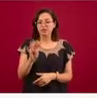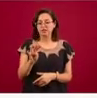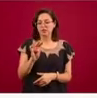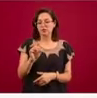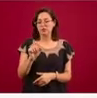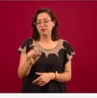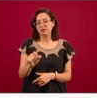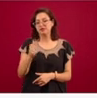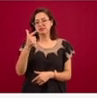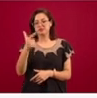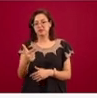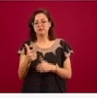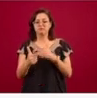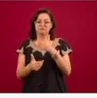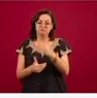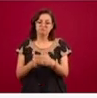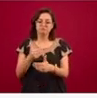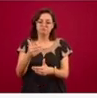We can see how